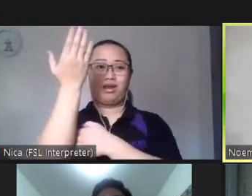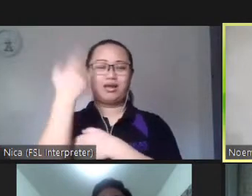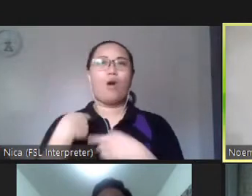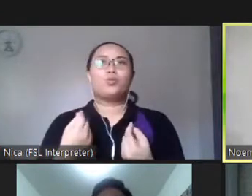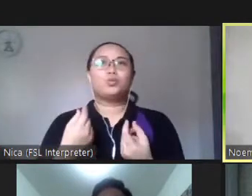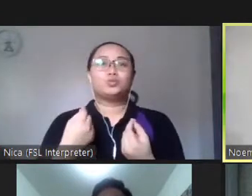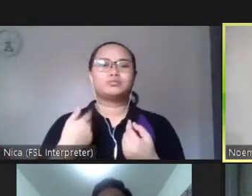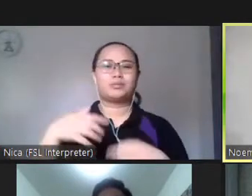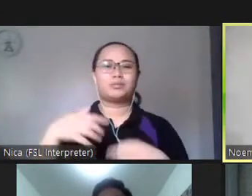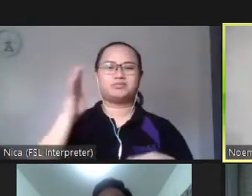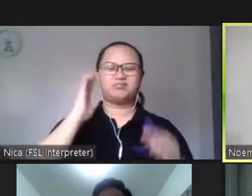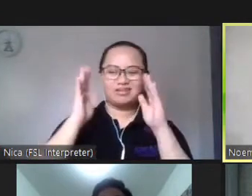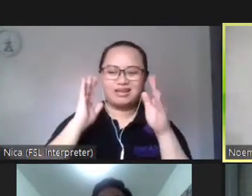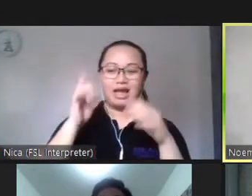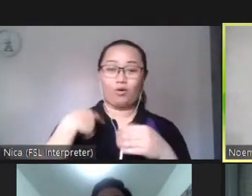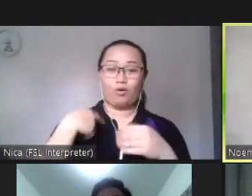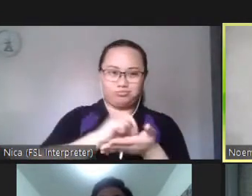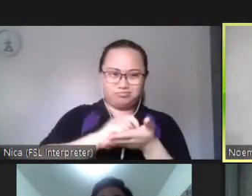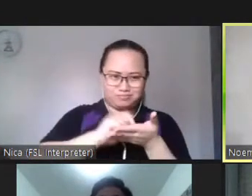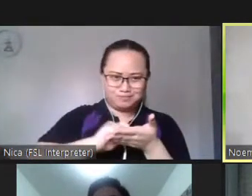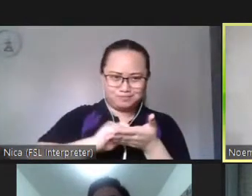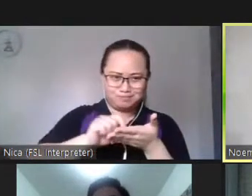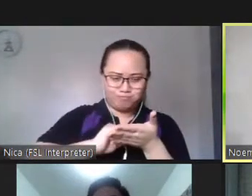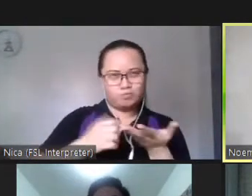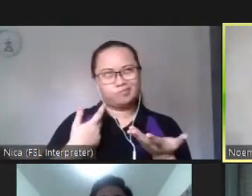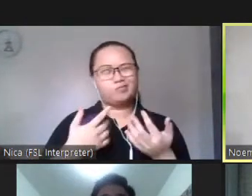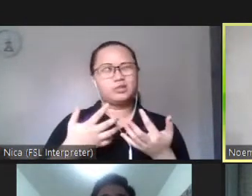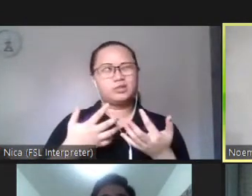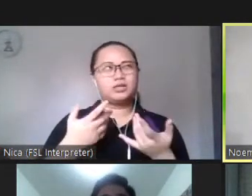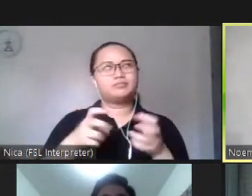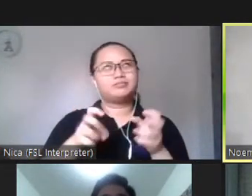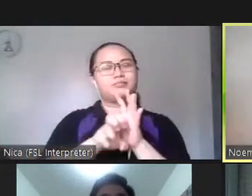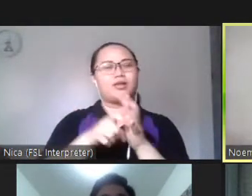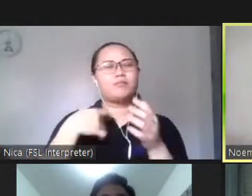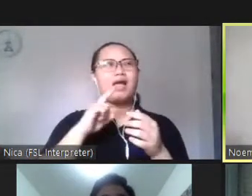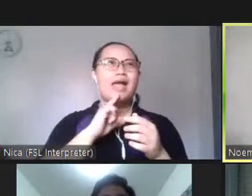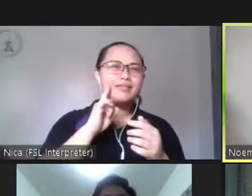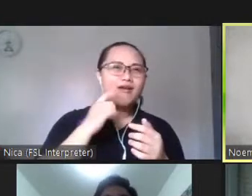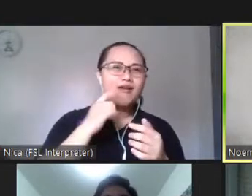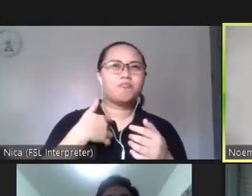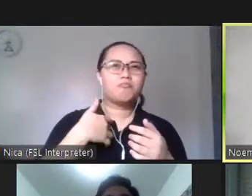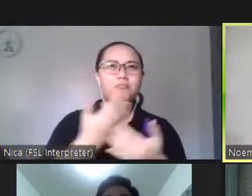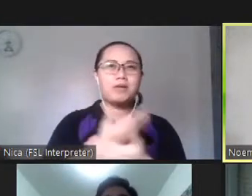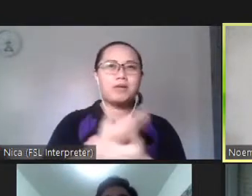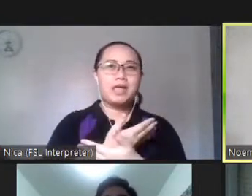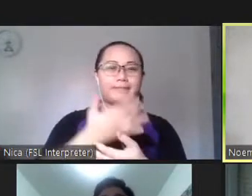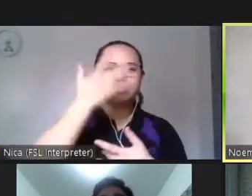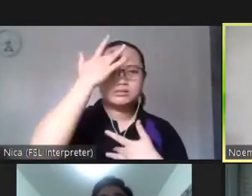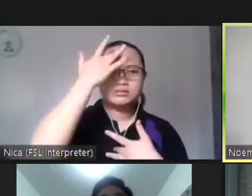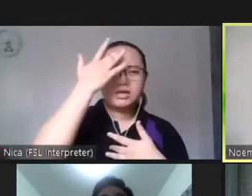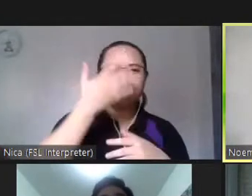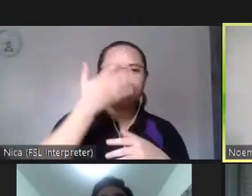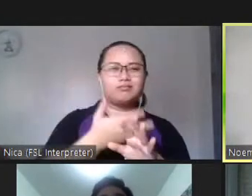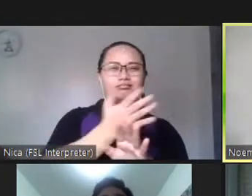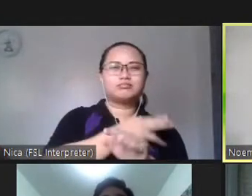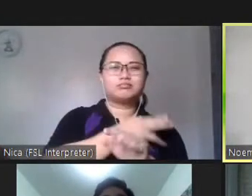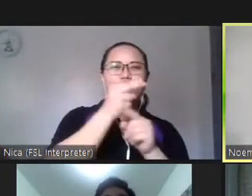My baby is sick with ganito, ganyan since last November. Please help me. So